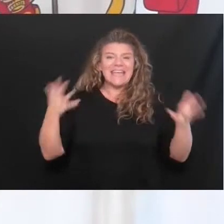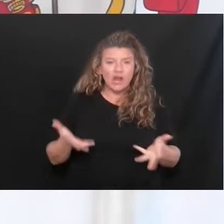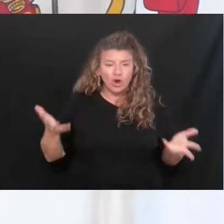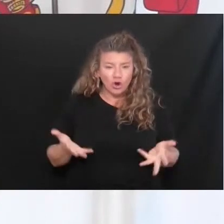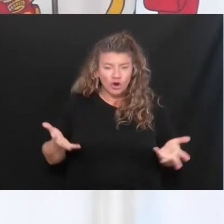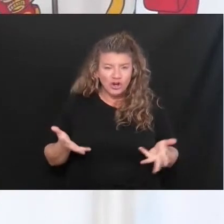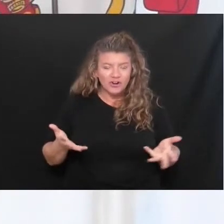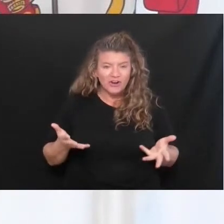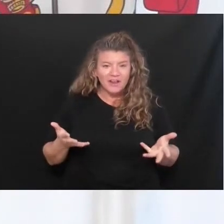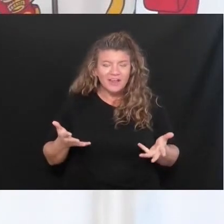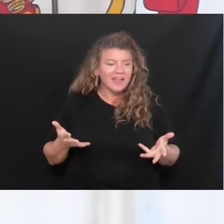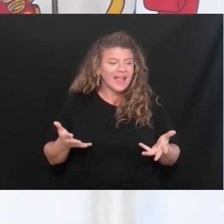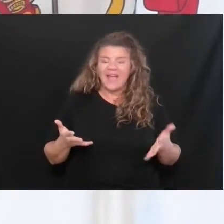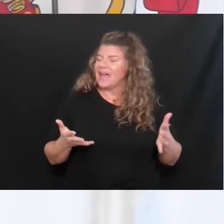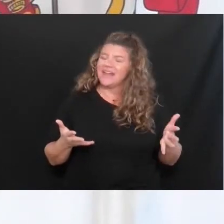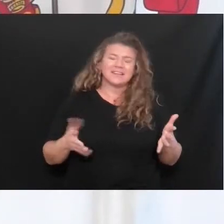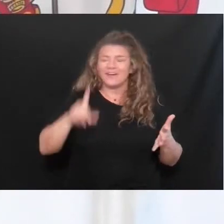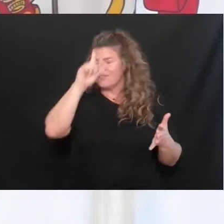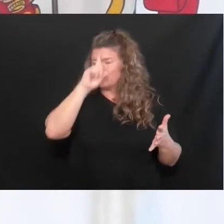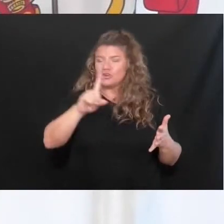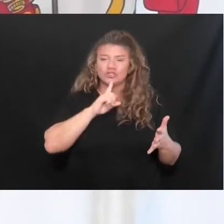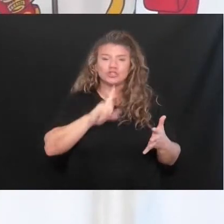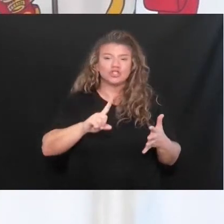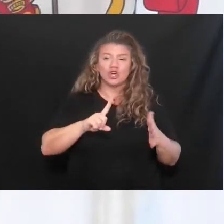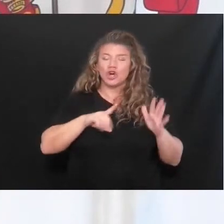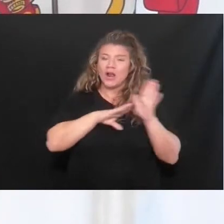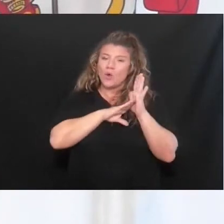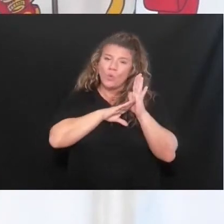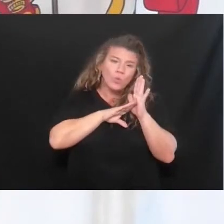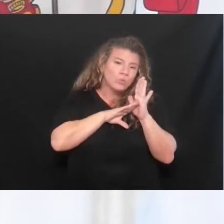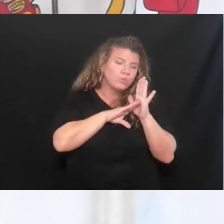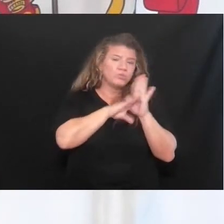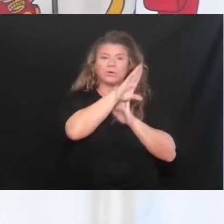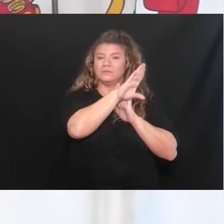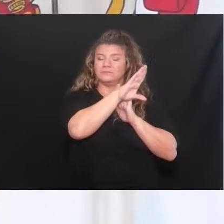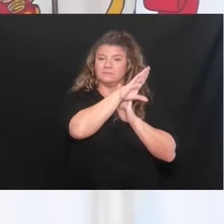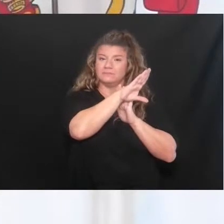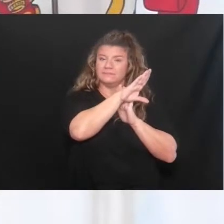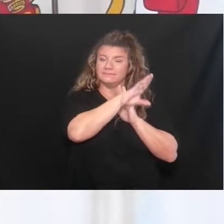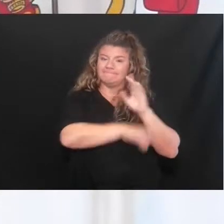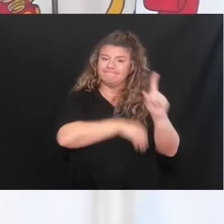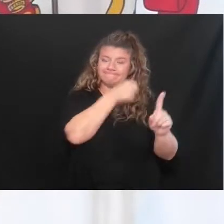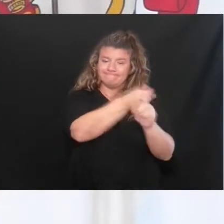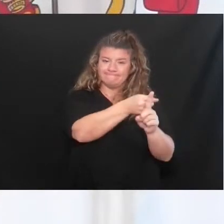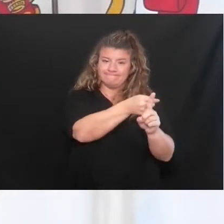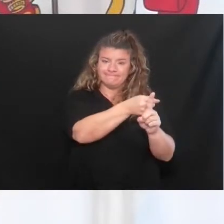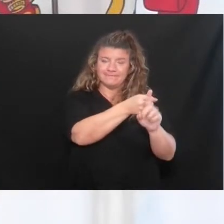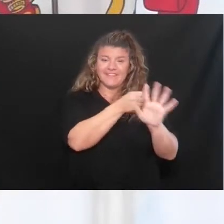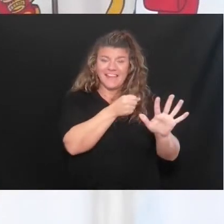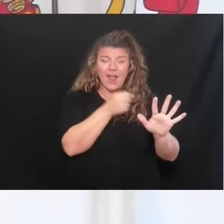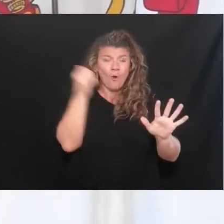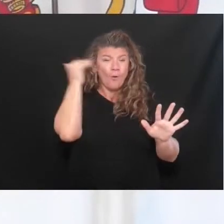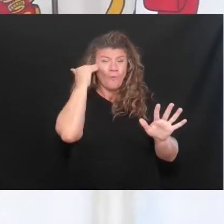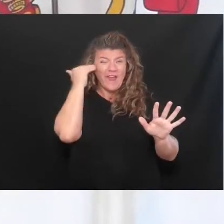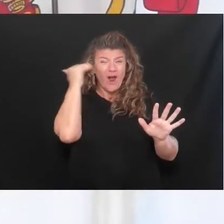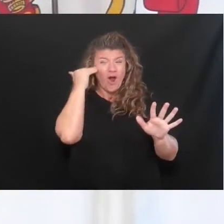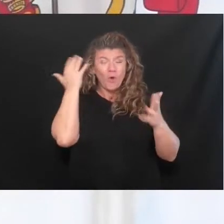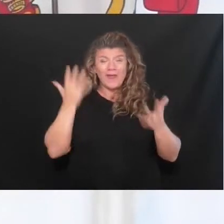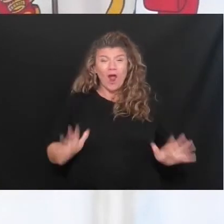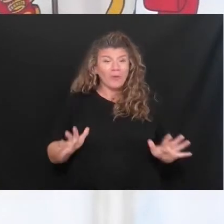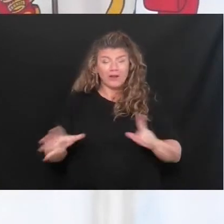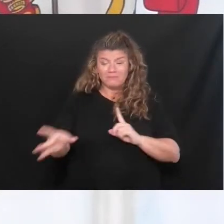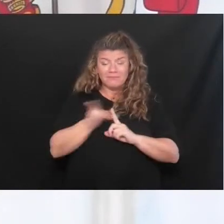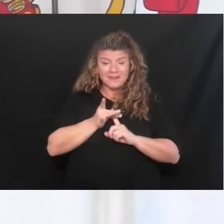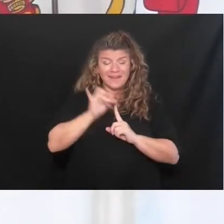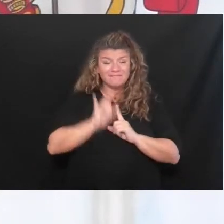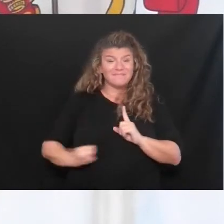is absolutely running at a high speed. We know how infectious it